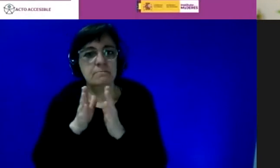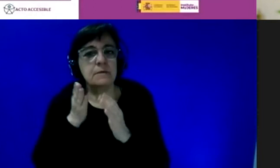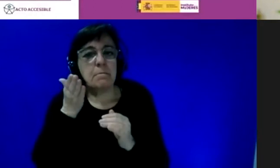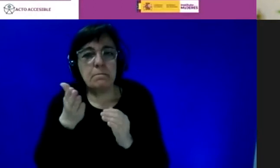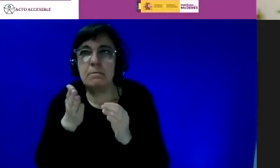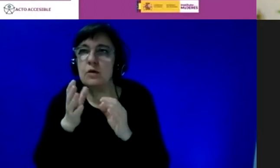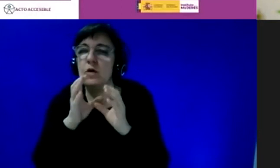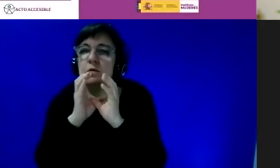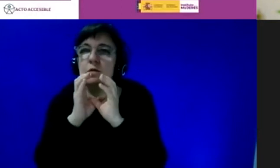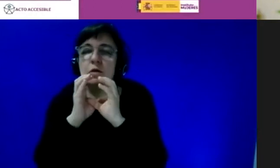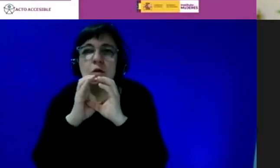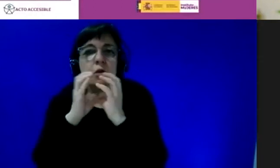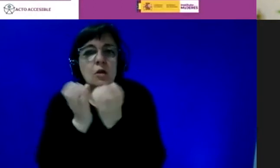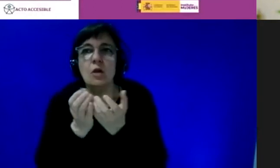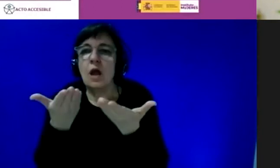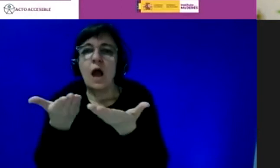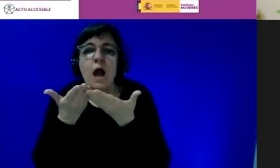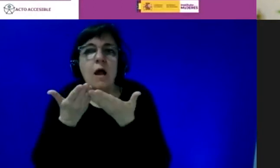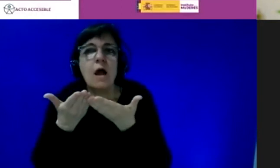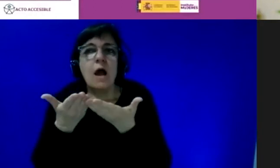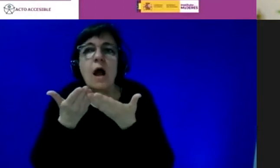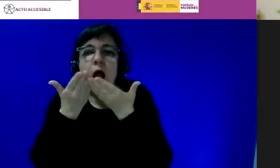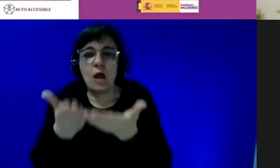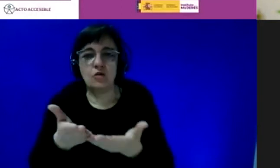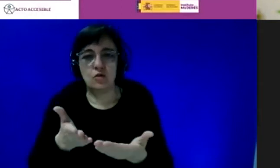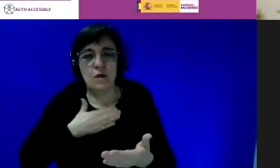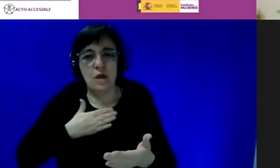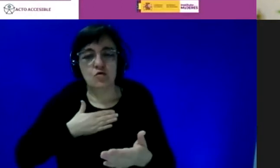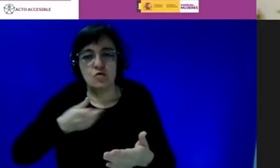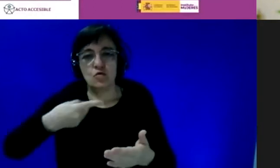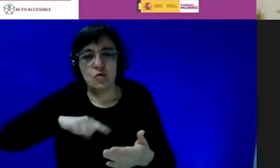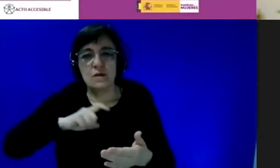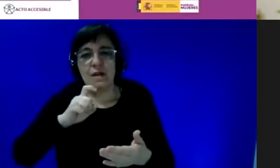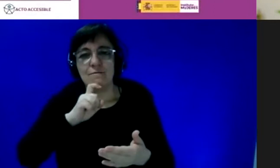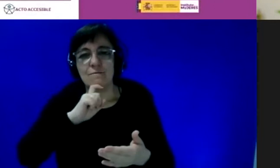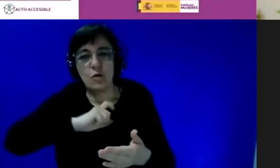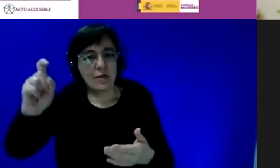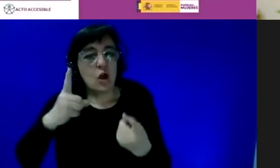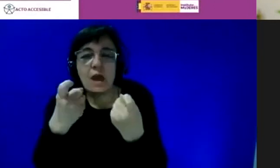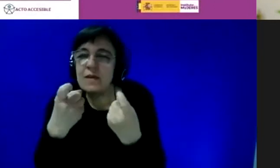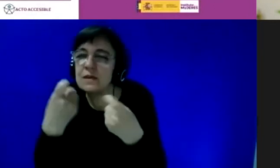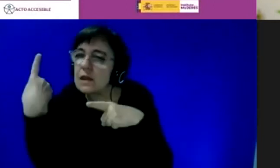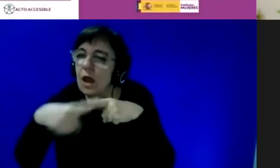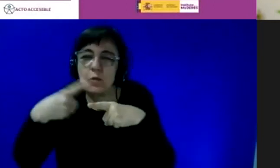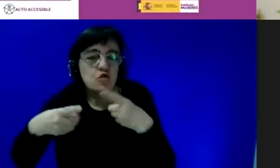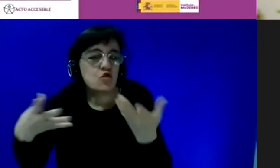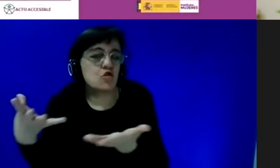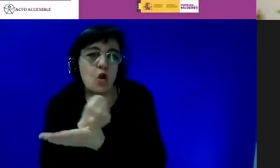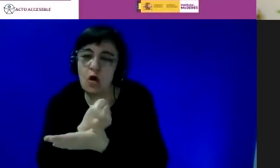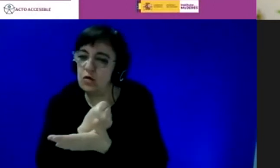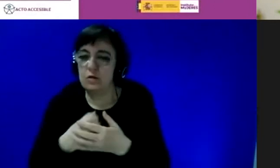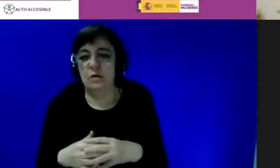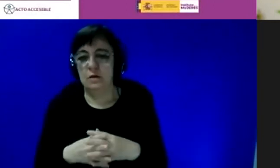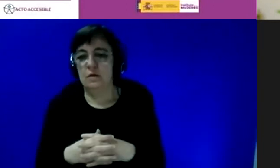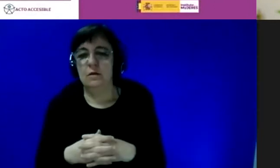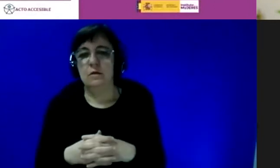please help. We need everything. We need pampers for kids, we need any DBNs, we need very big of list